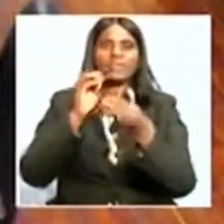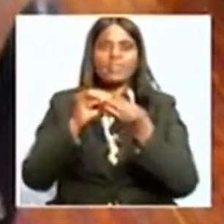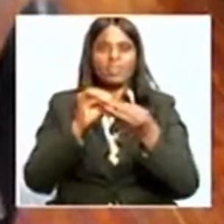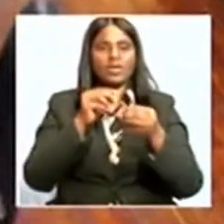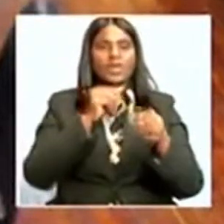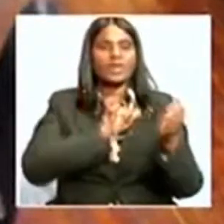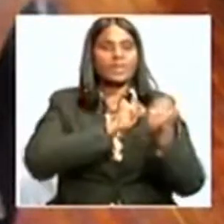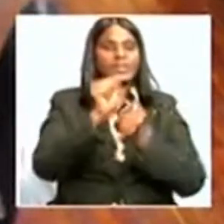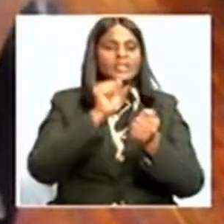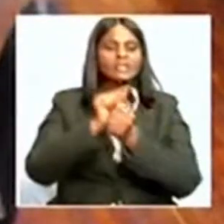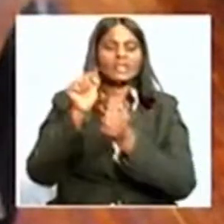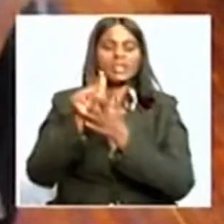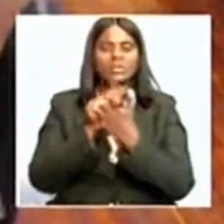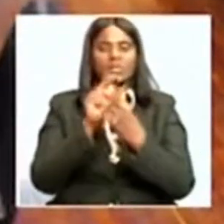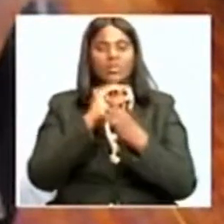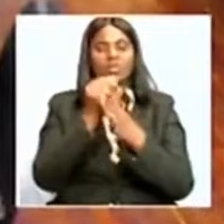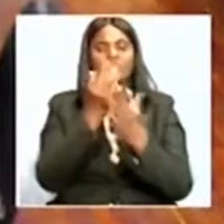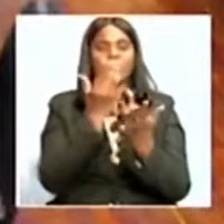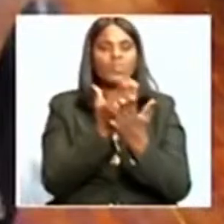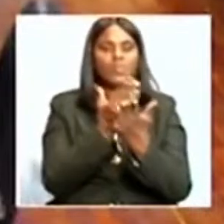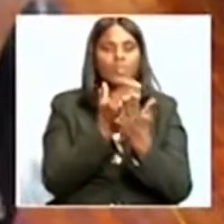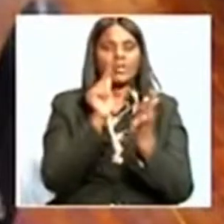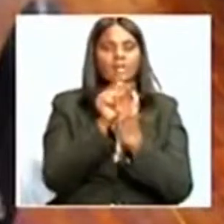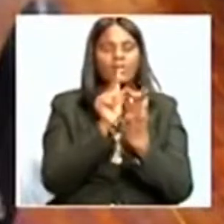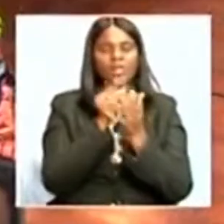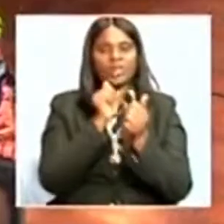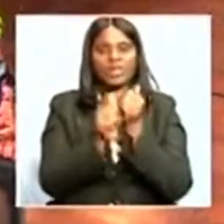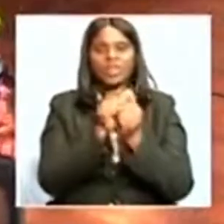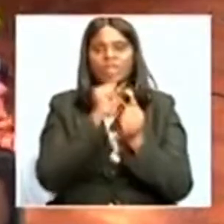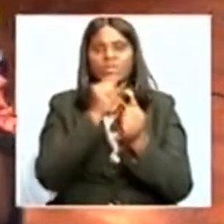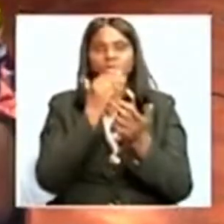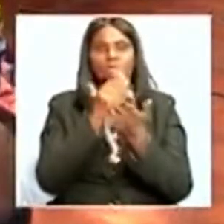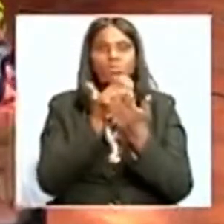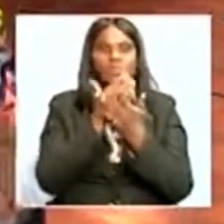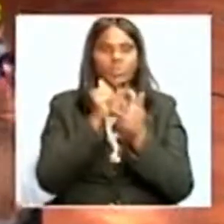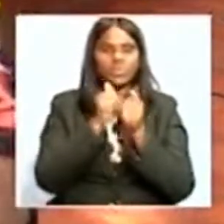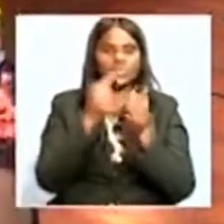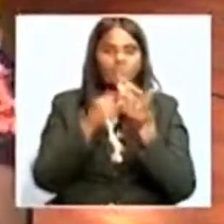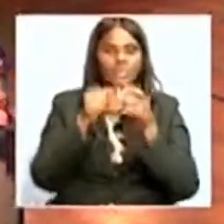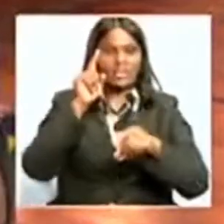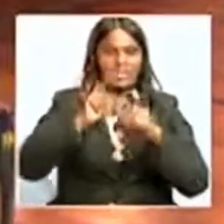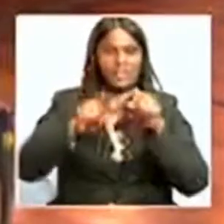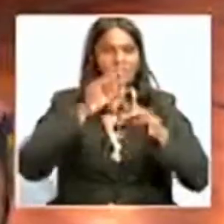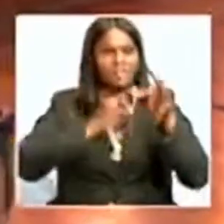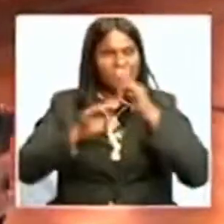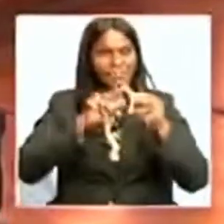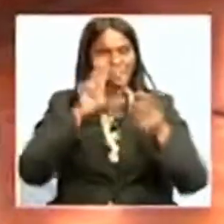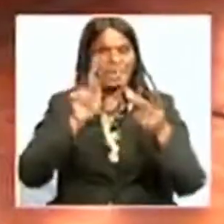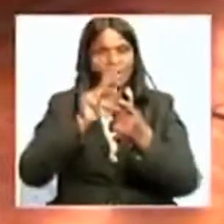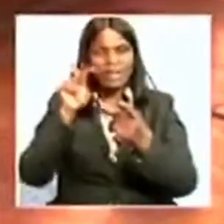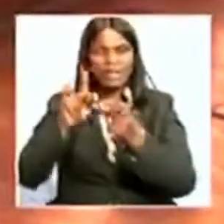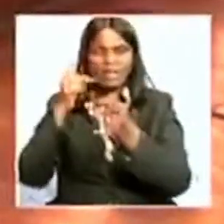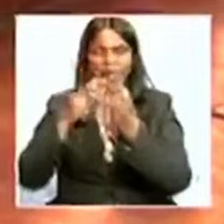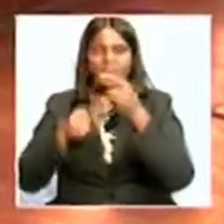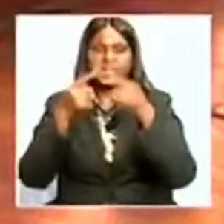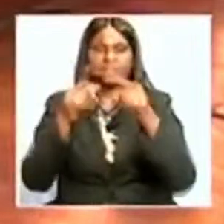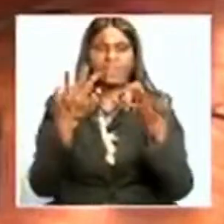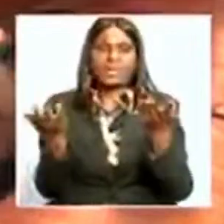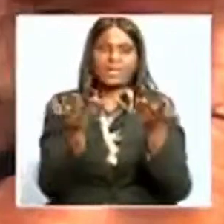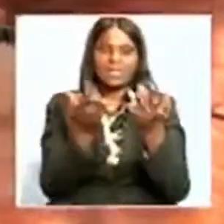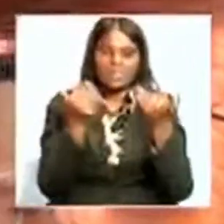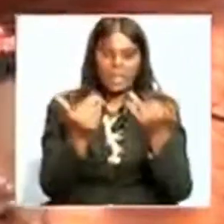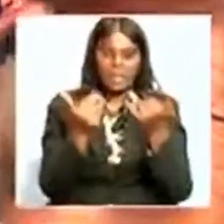laws or recommending laws which are ambiguous, those which cannot state exactly what is supposed to be done.